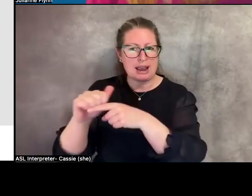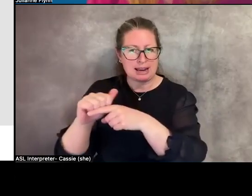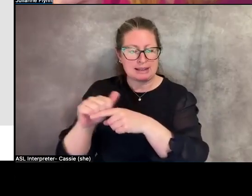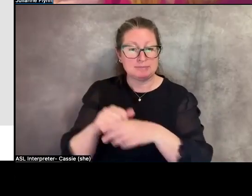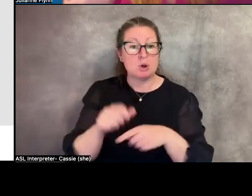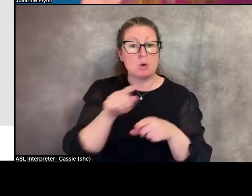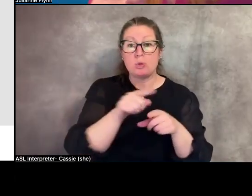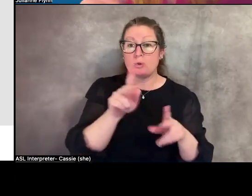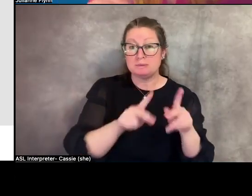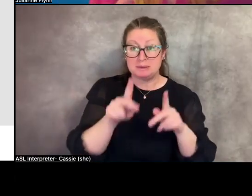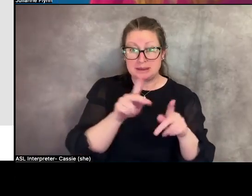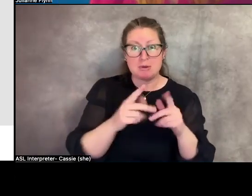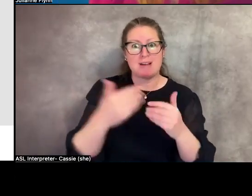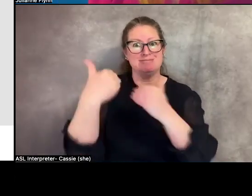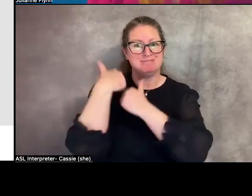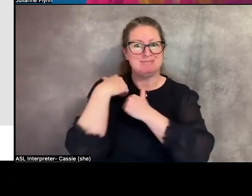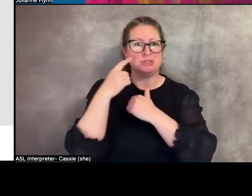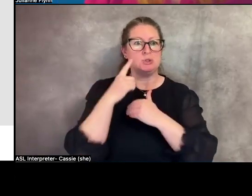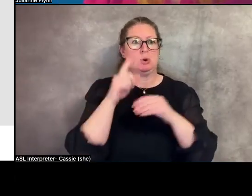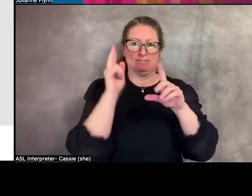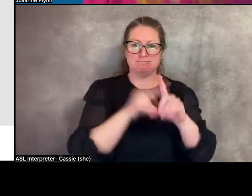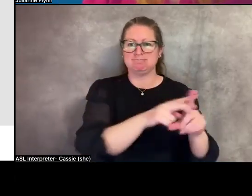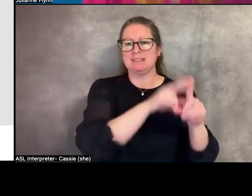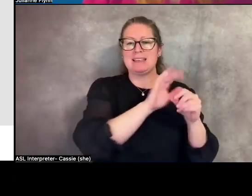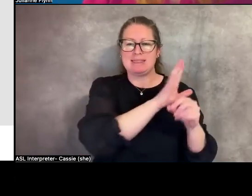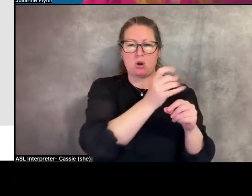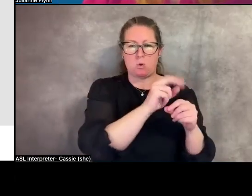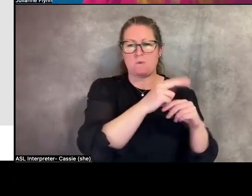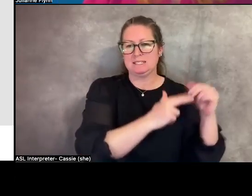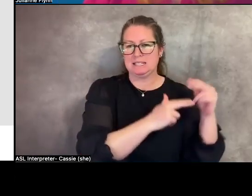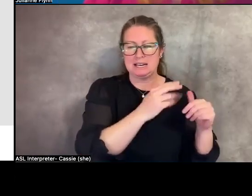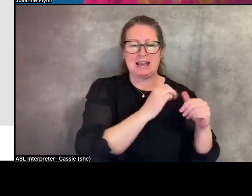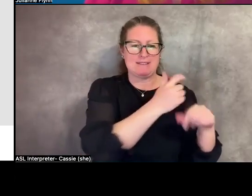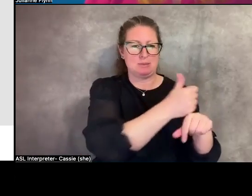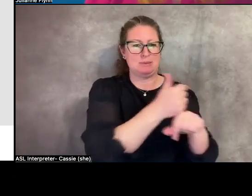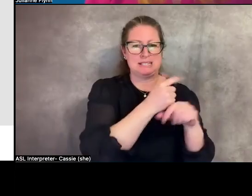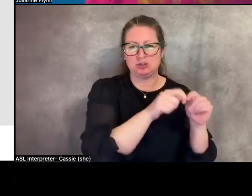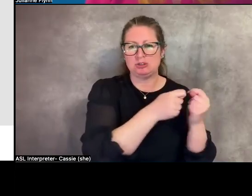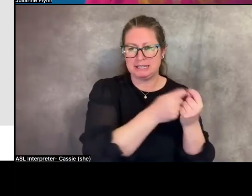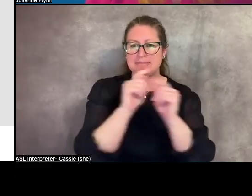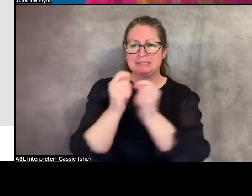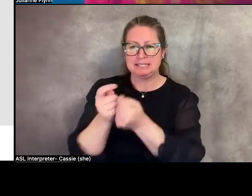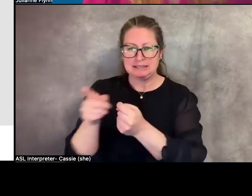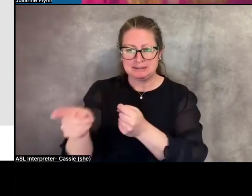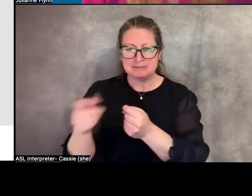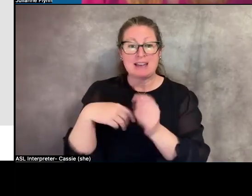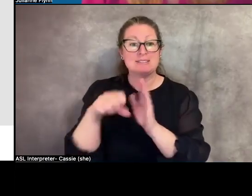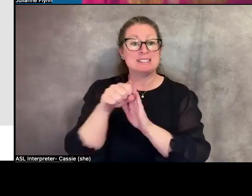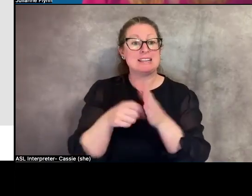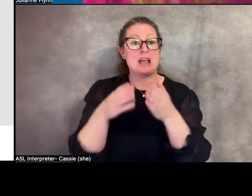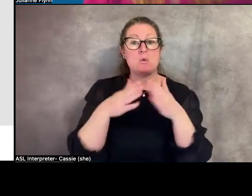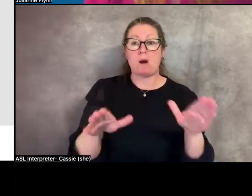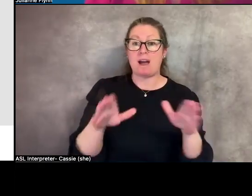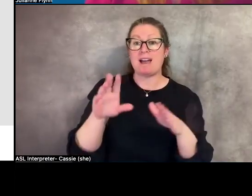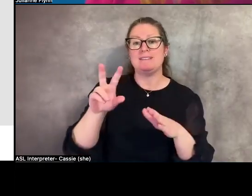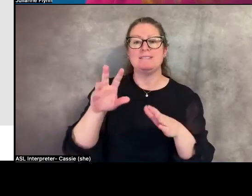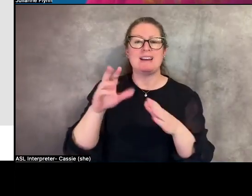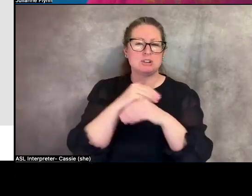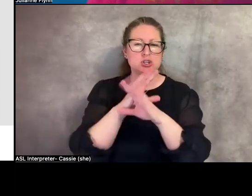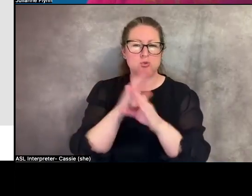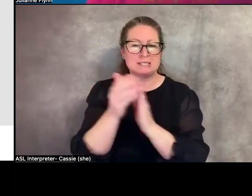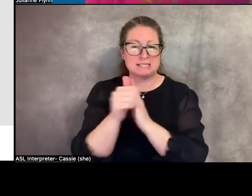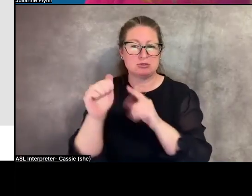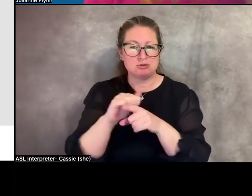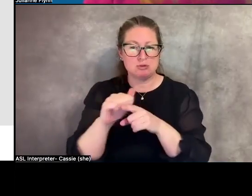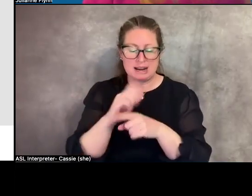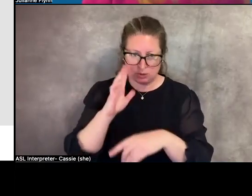were tasked with developing facility-based implementation teams. A statewide virtual skills training was also implemented to